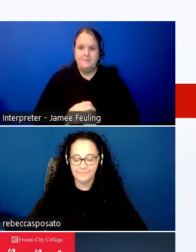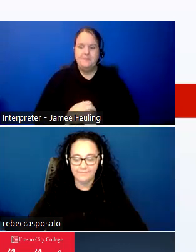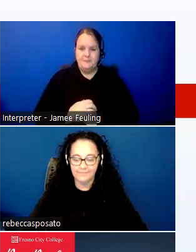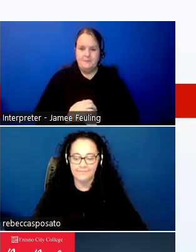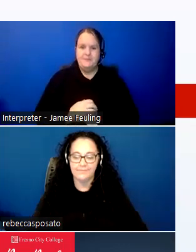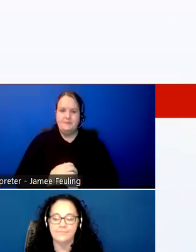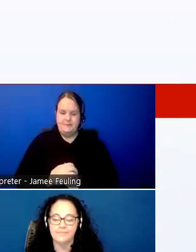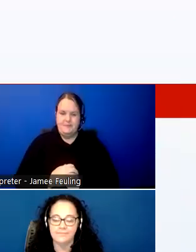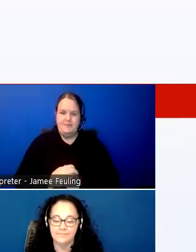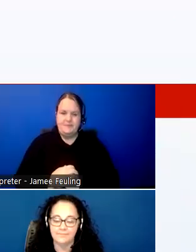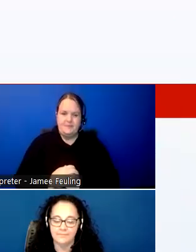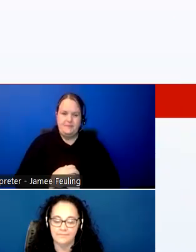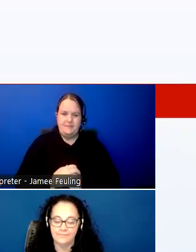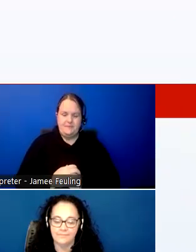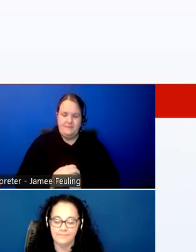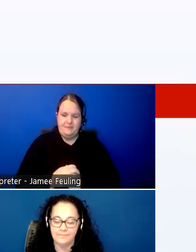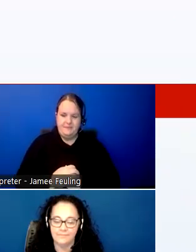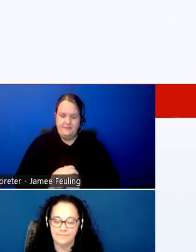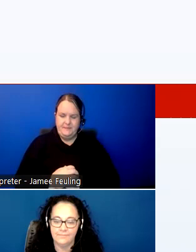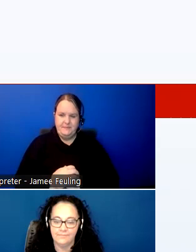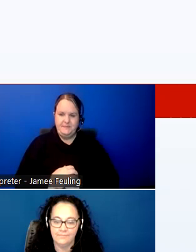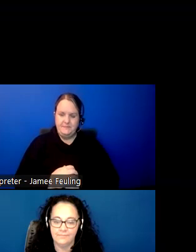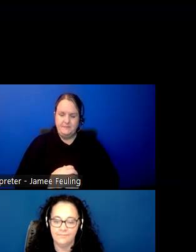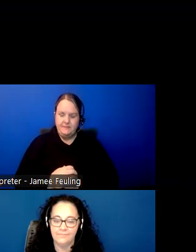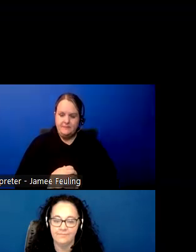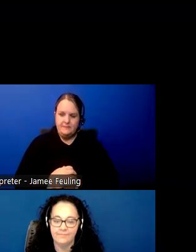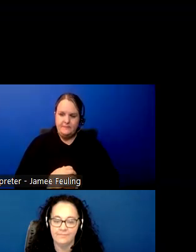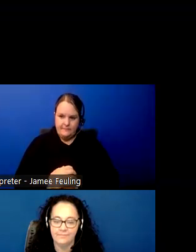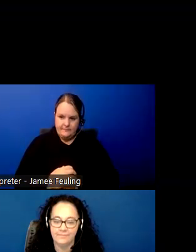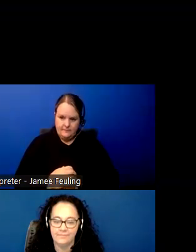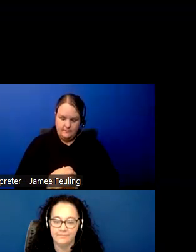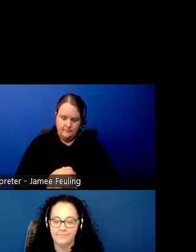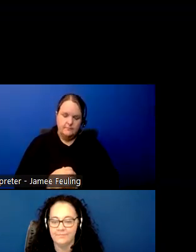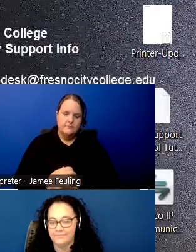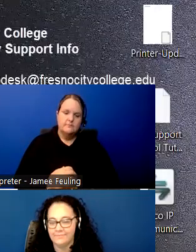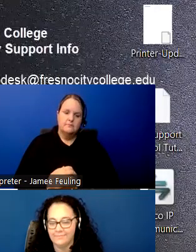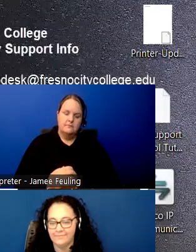me see here. And, why it won't let me.